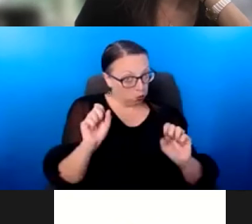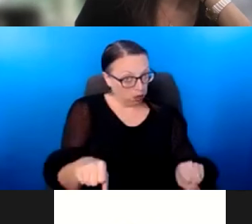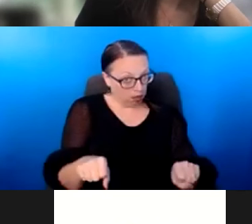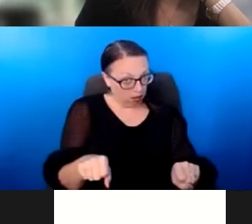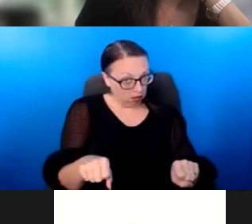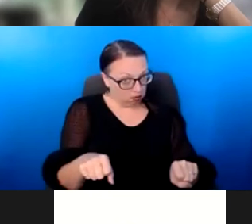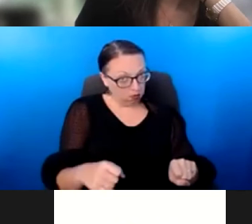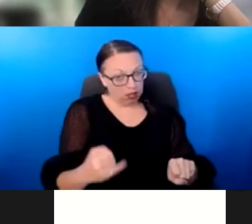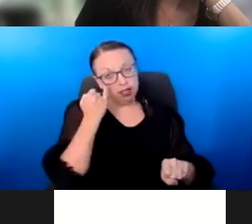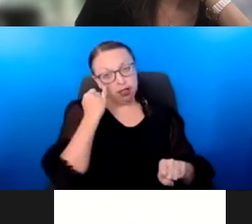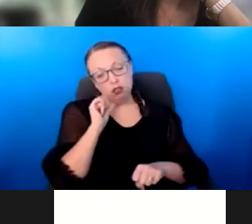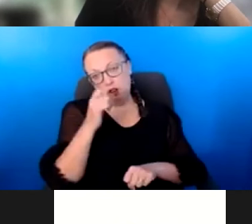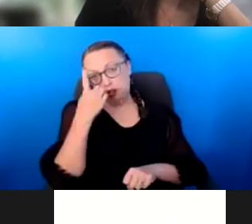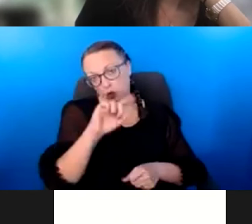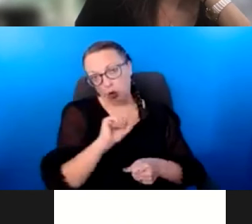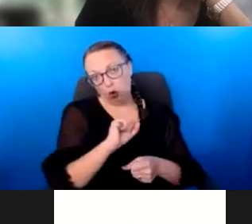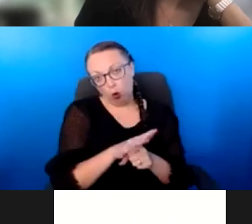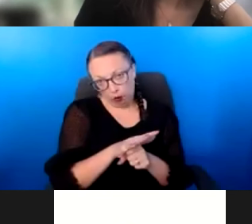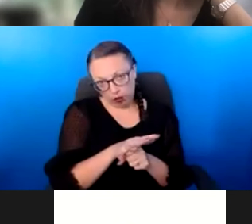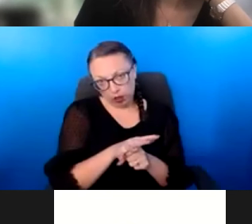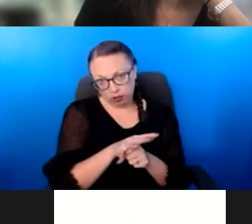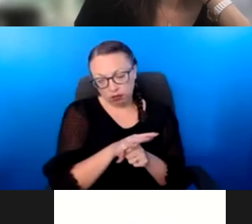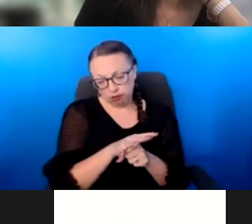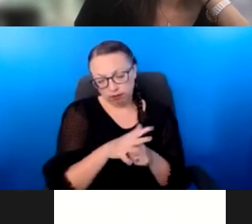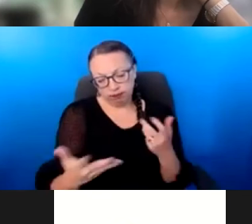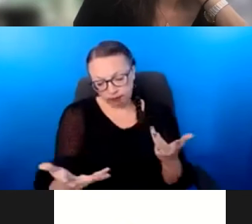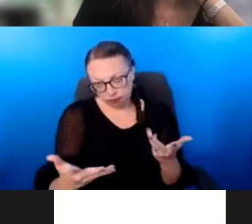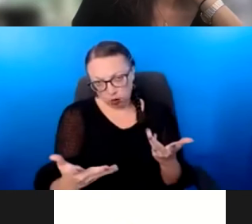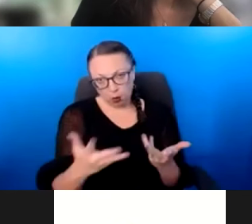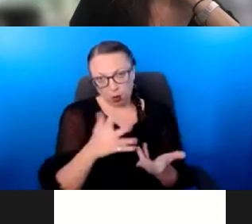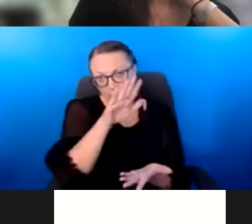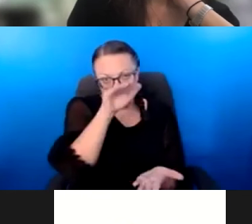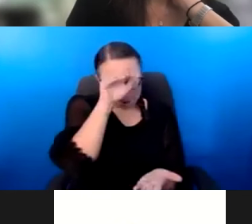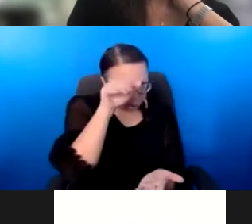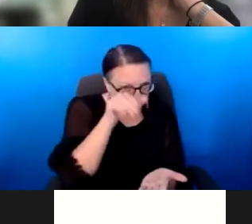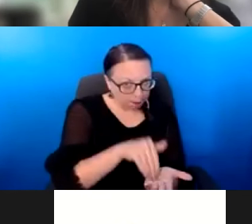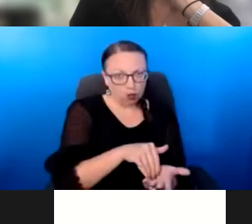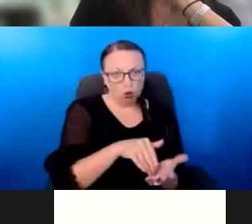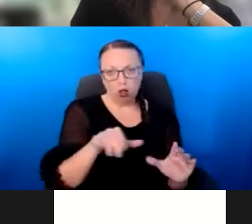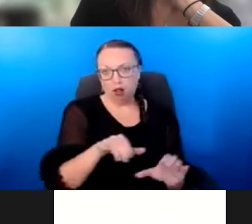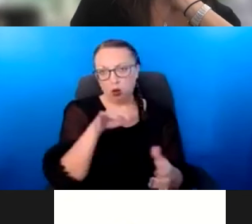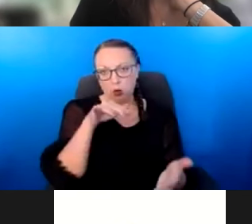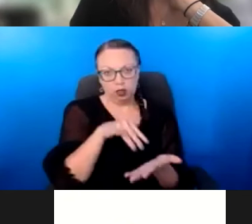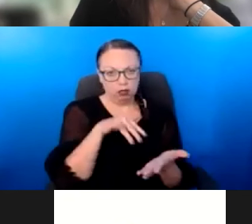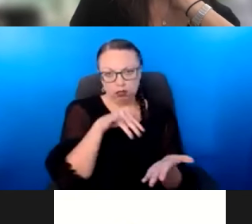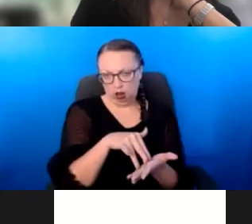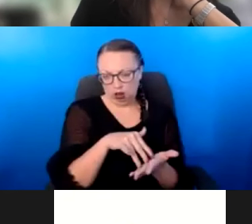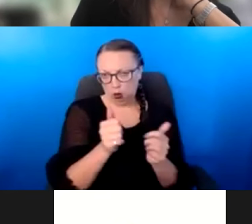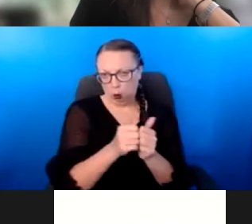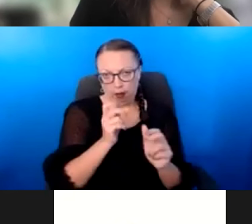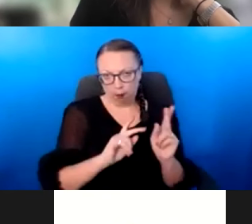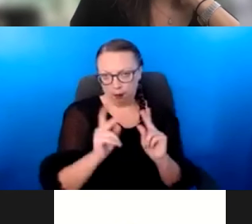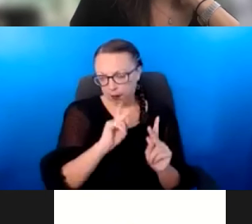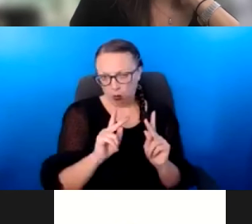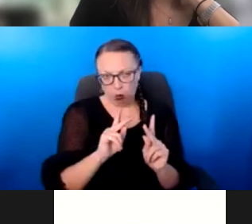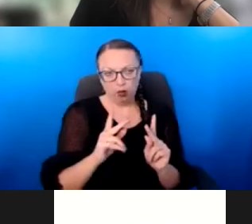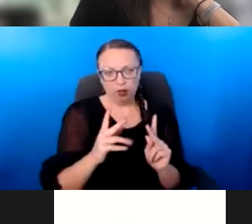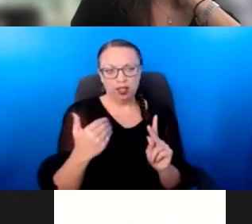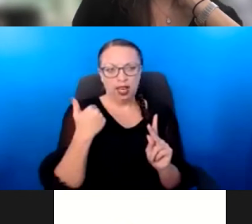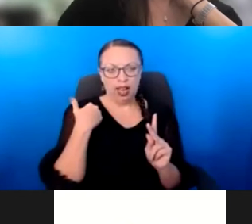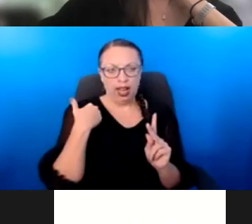wasn't for COVID, we were in the midst of doing a study with people who have poor